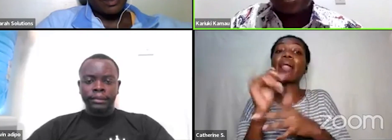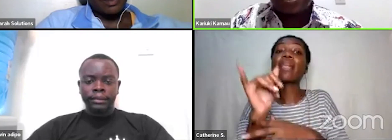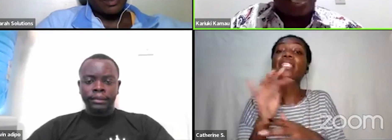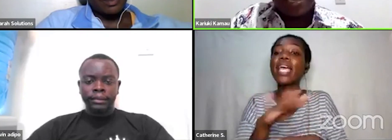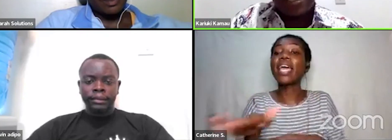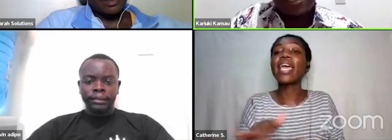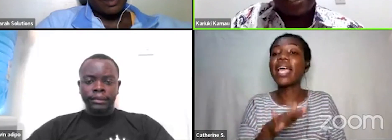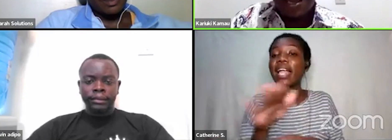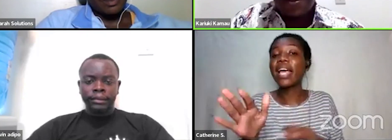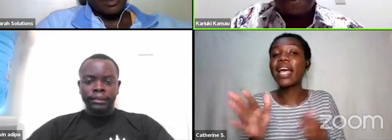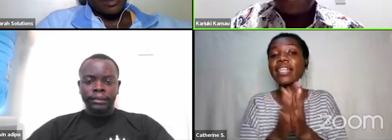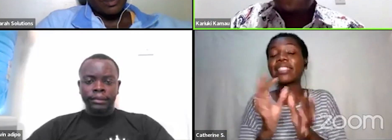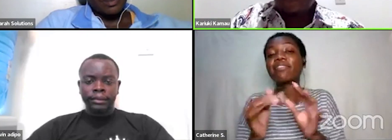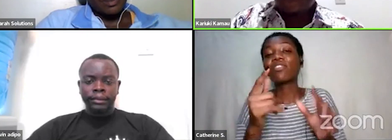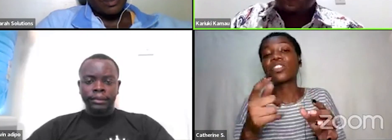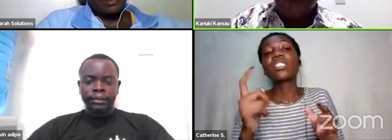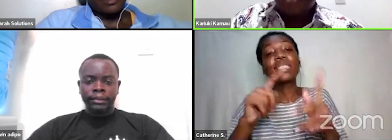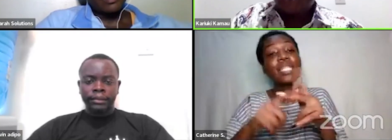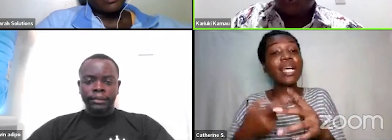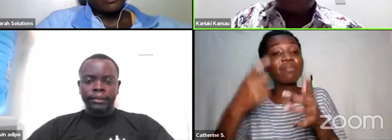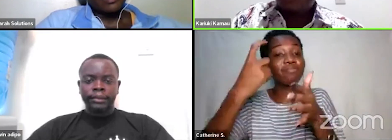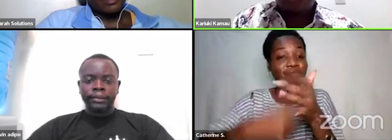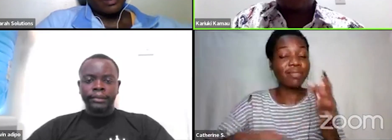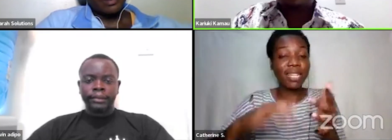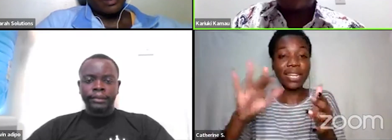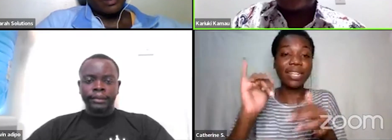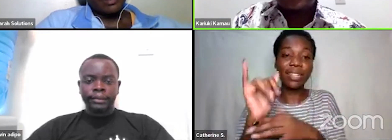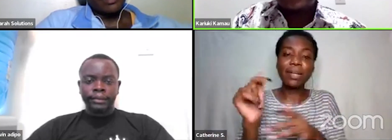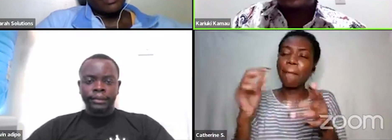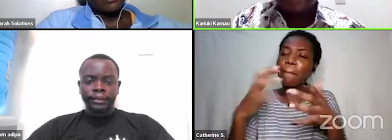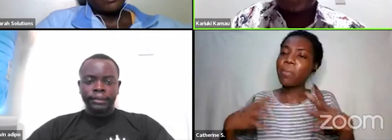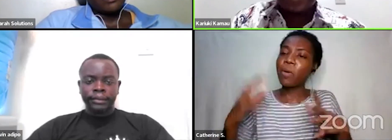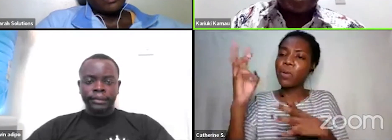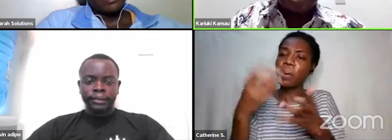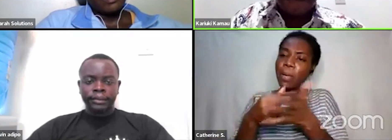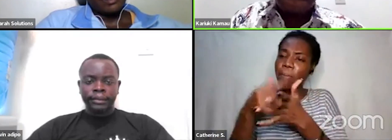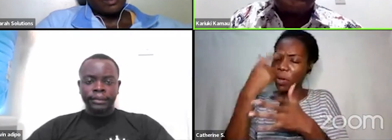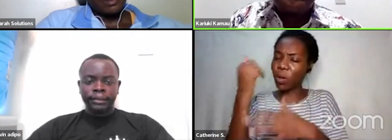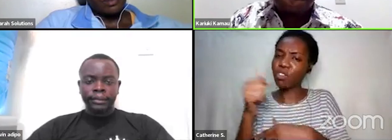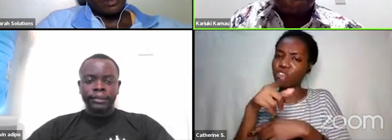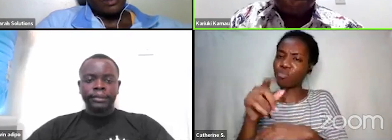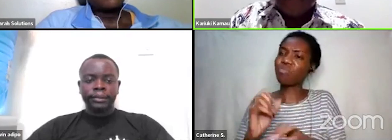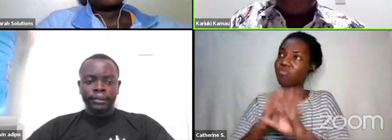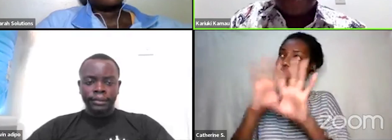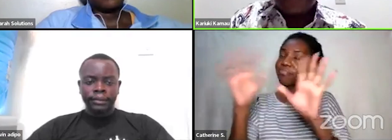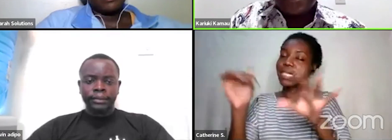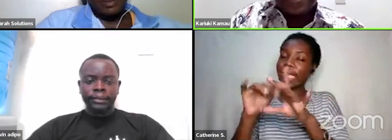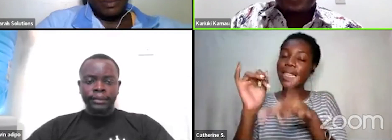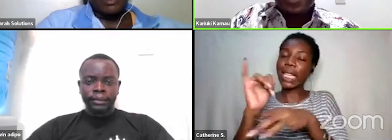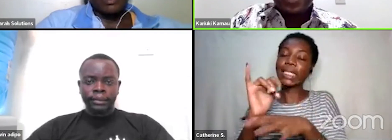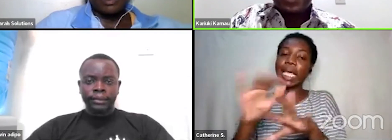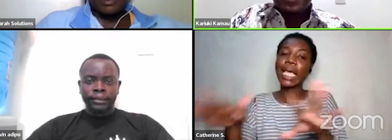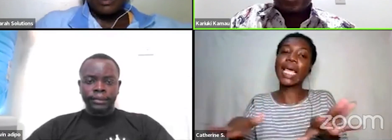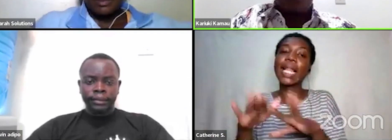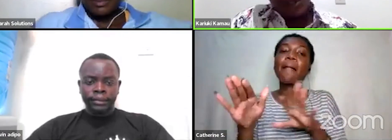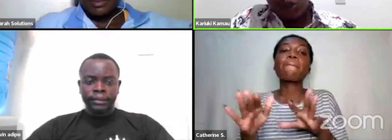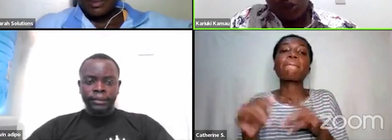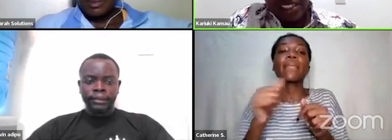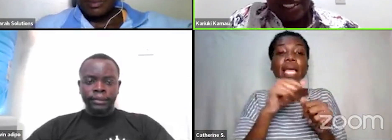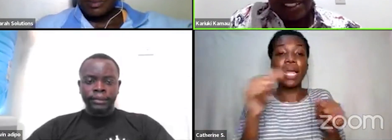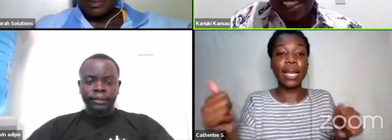start charging in that area, people will pay you because you are shining in that area. The other one is